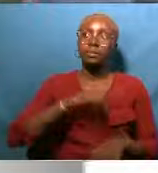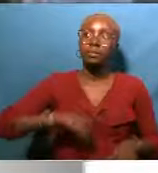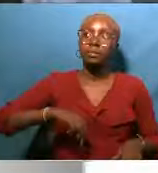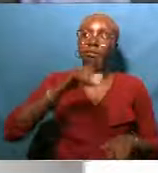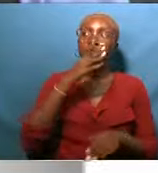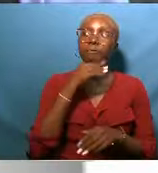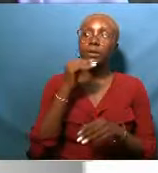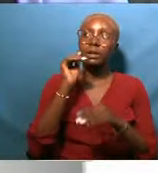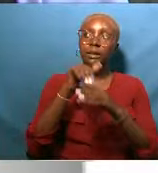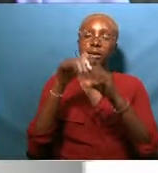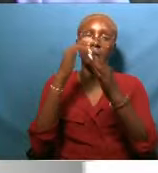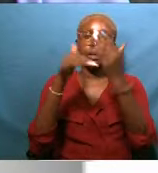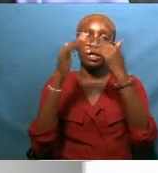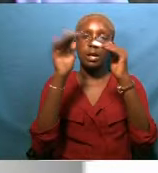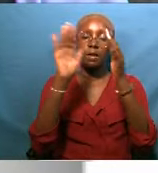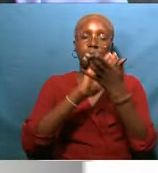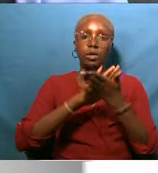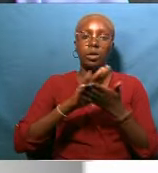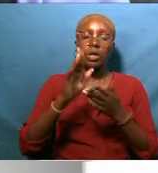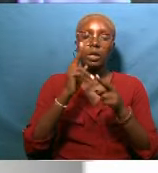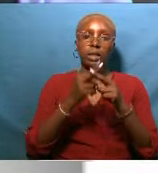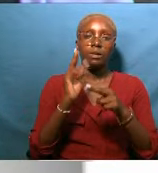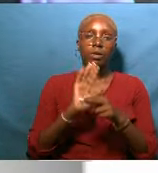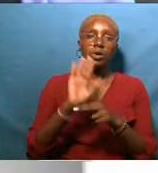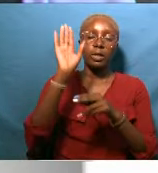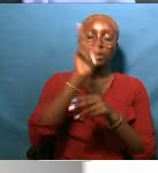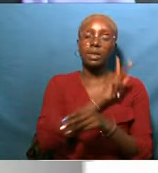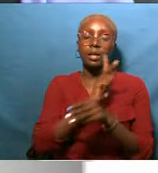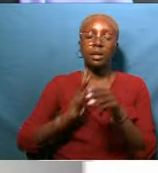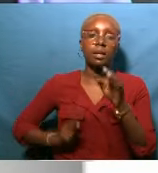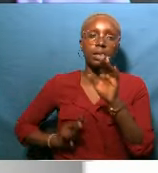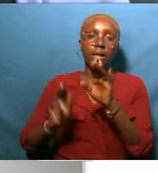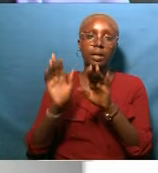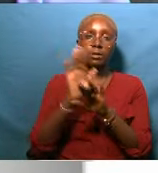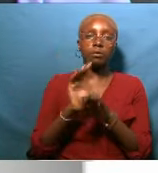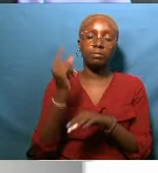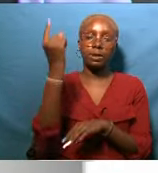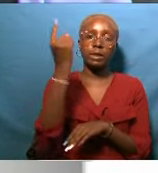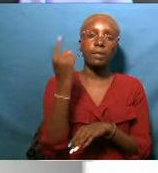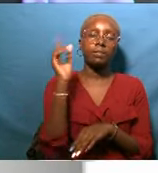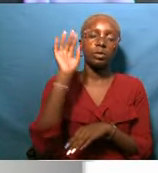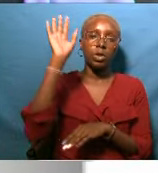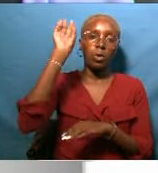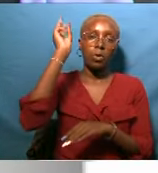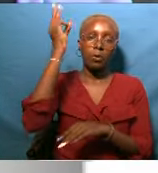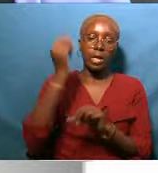Father in heaven, hallowed be your name, your kingdom come.